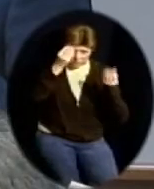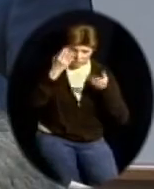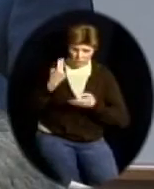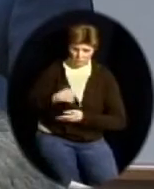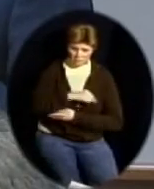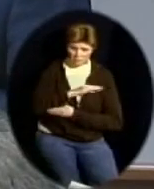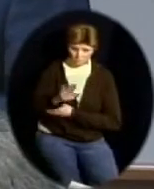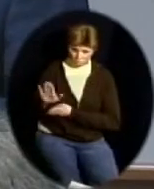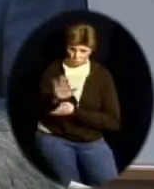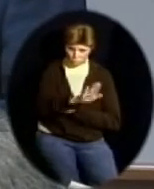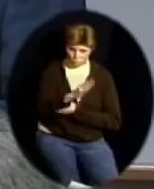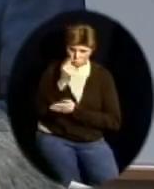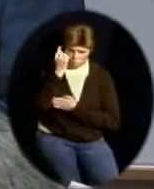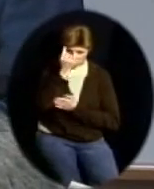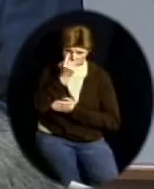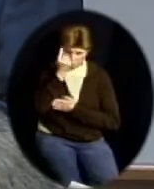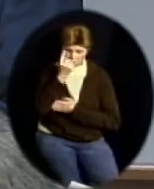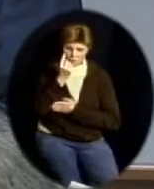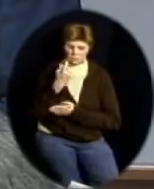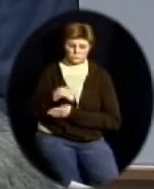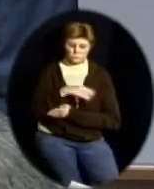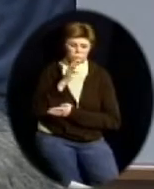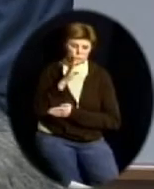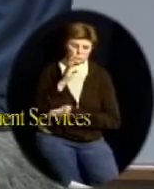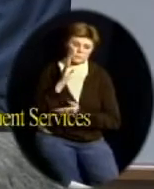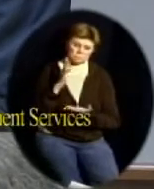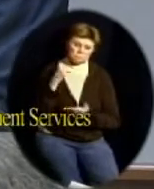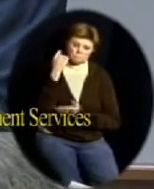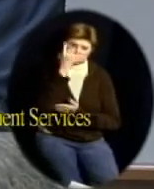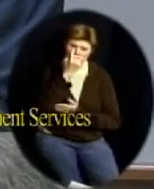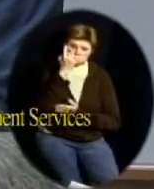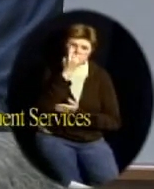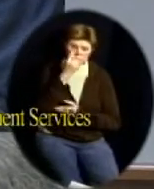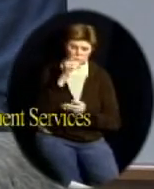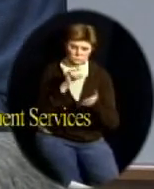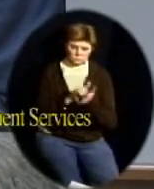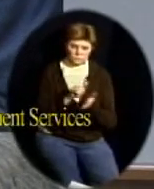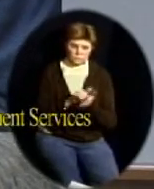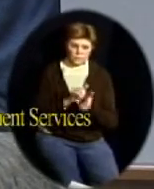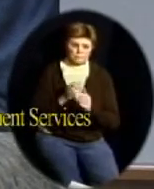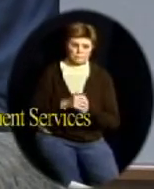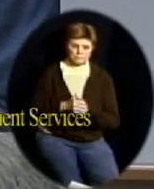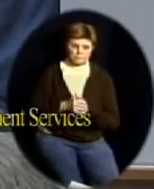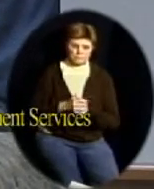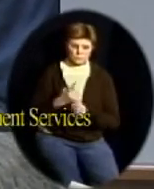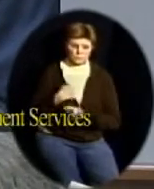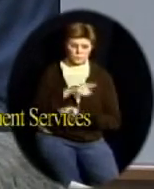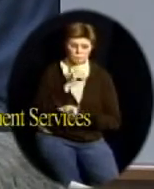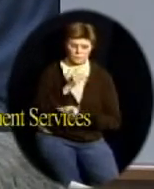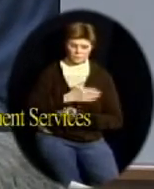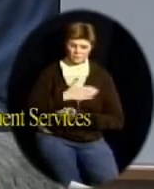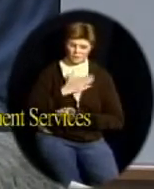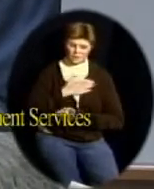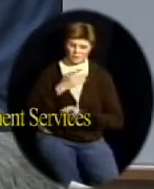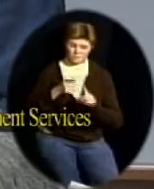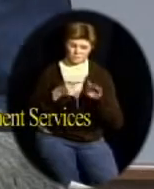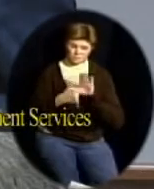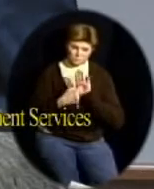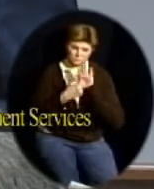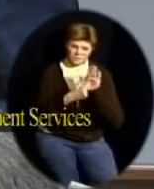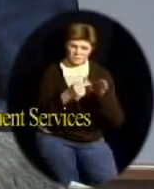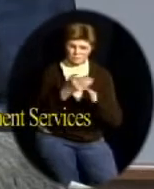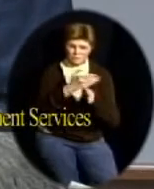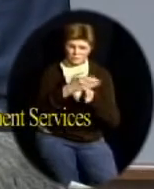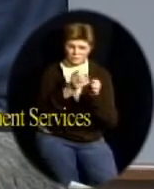done. But we're pleased to present this to you this evening. It is a first step, and we think